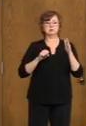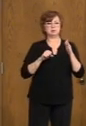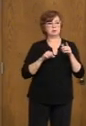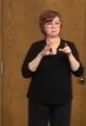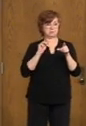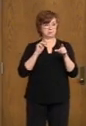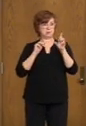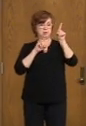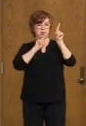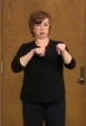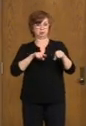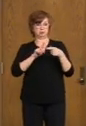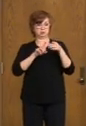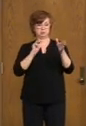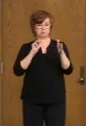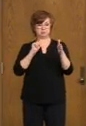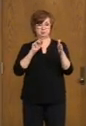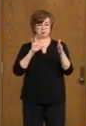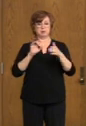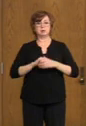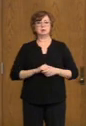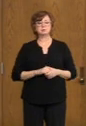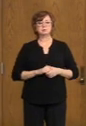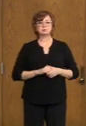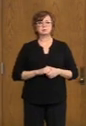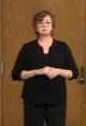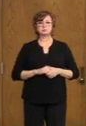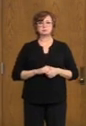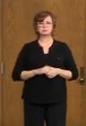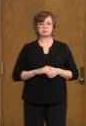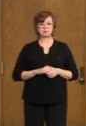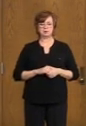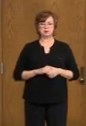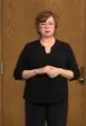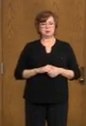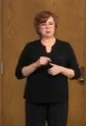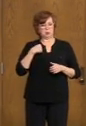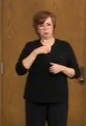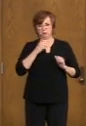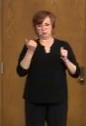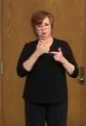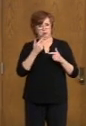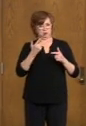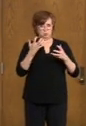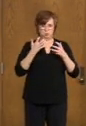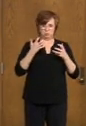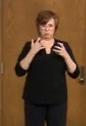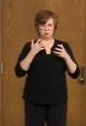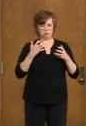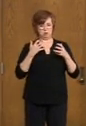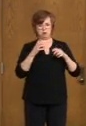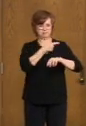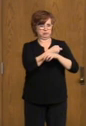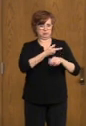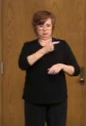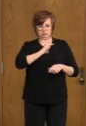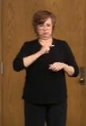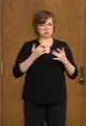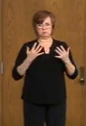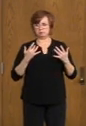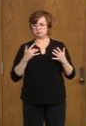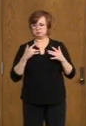Mark, again, we recognize, as the Premier has pointed out, that everyone is anxious to receive the vaccine as quickly as possible. And certainly with